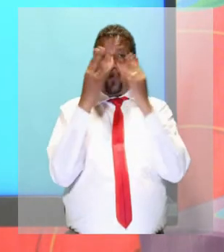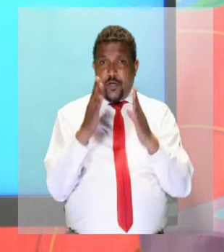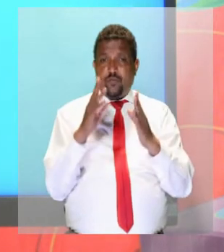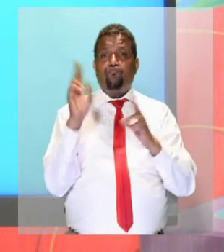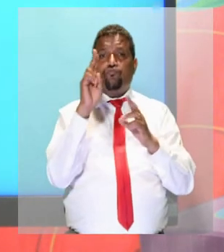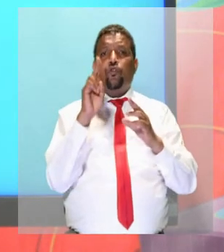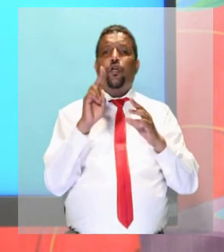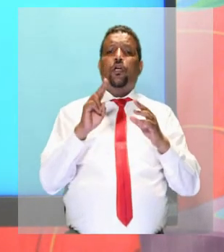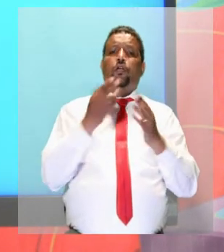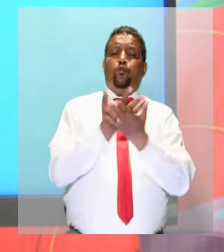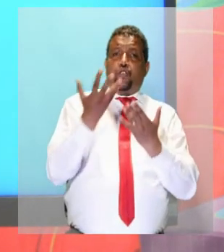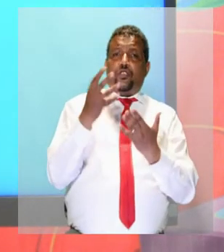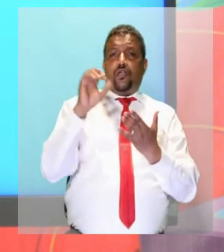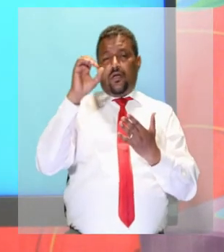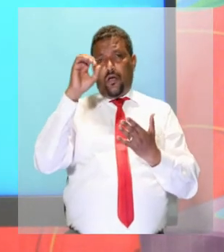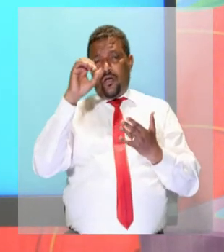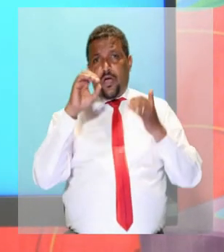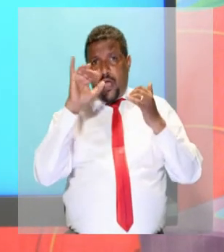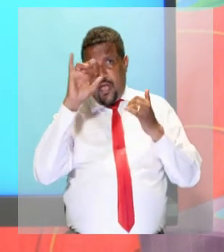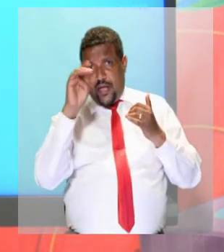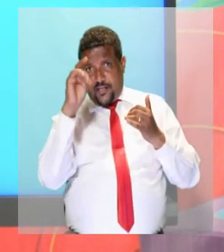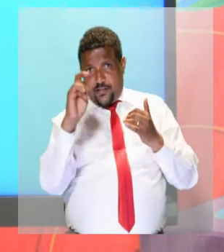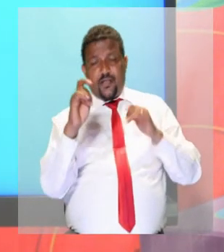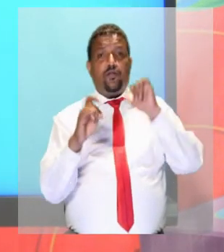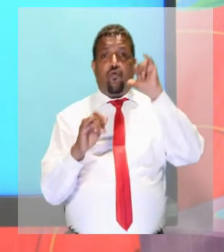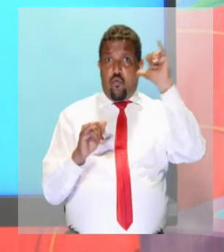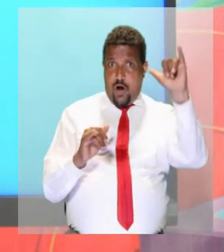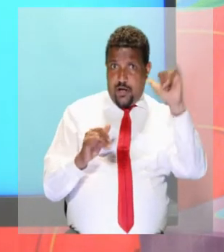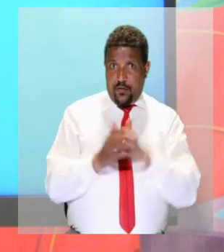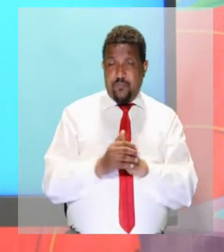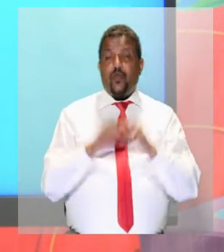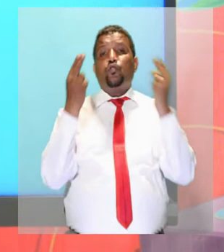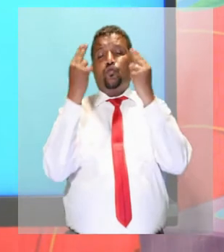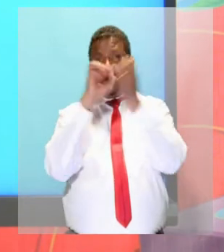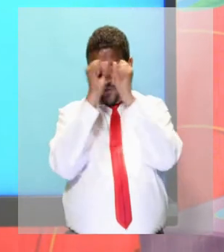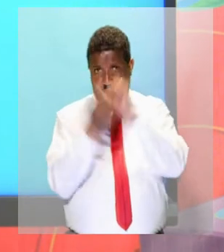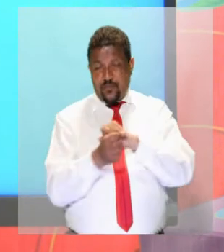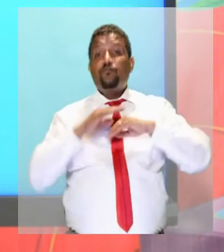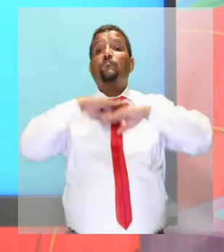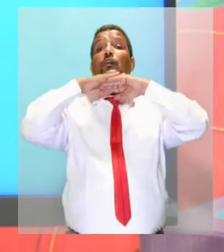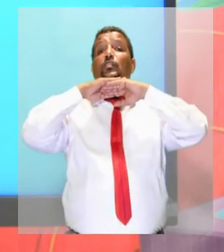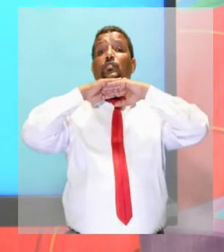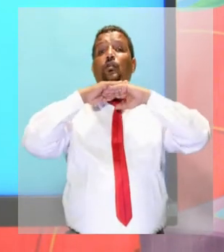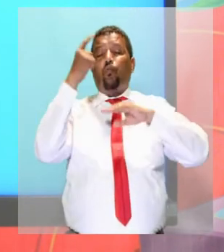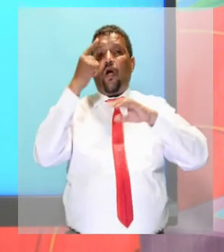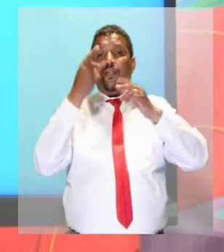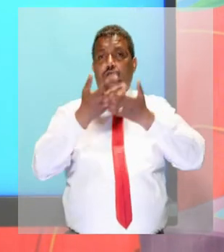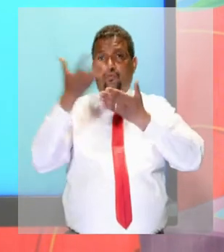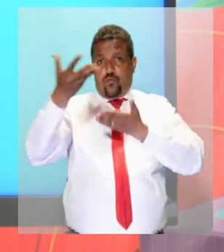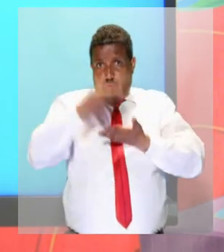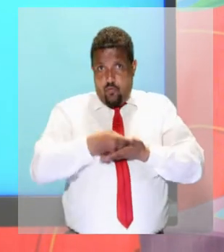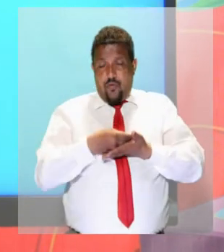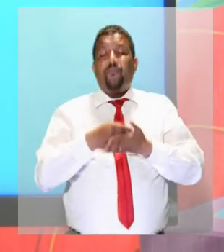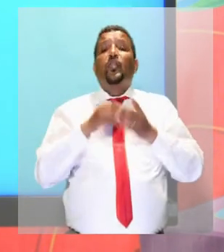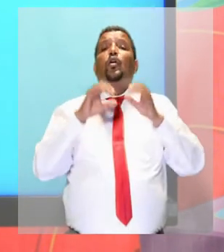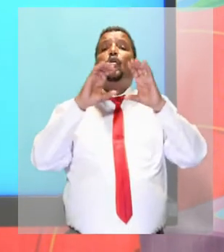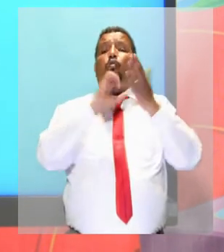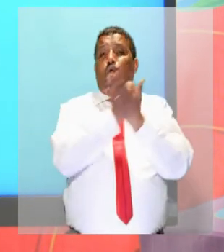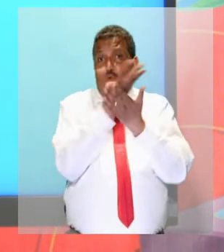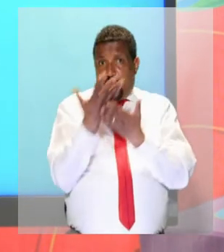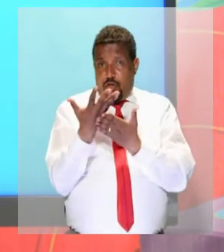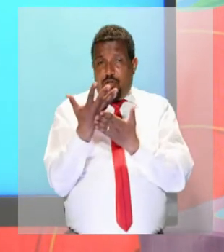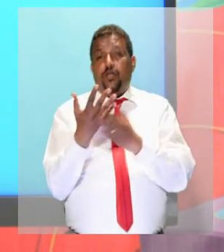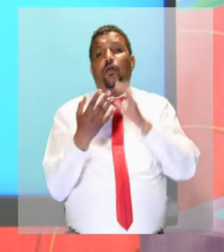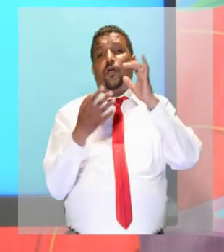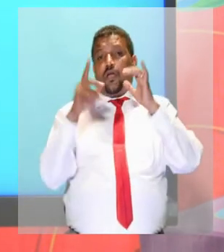at combination A, the satisfaction that a consumer derives from one unit of commodity X and 8 units of